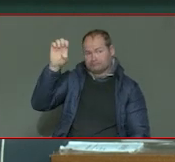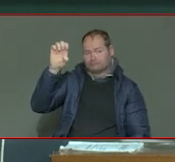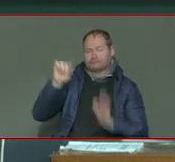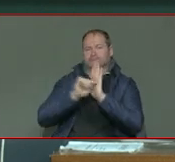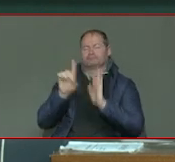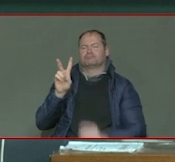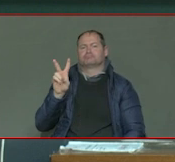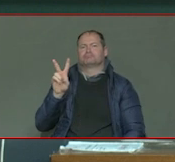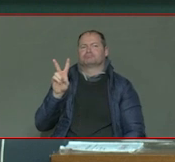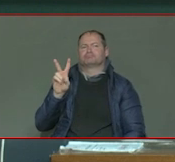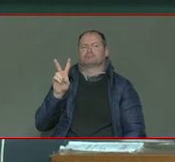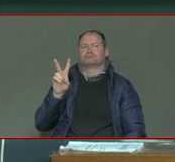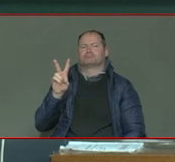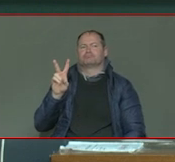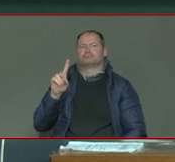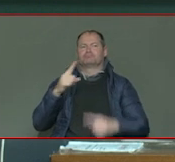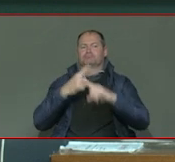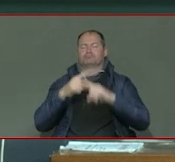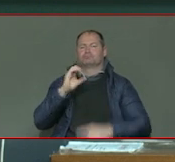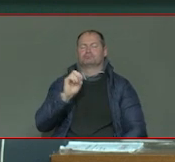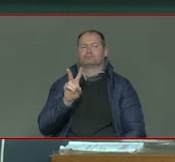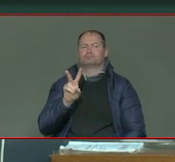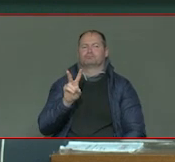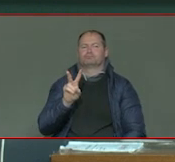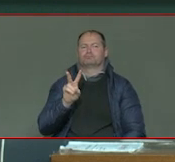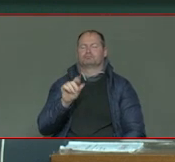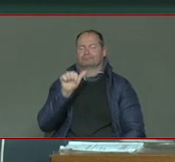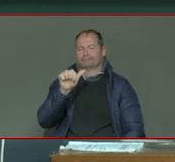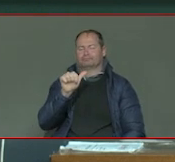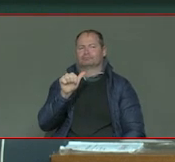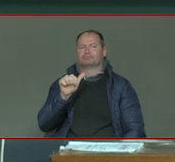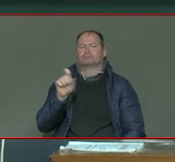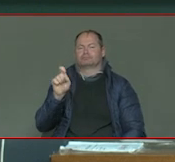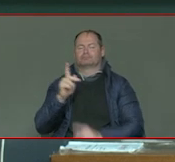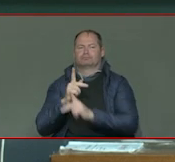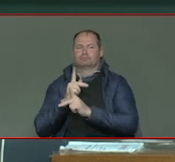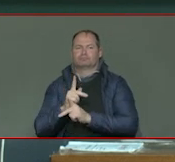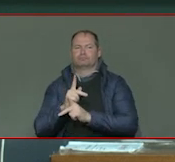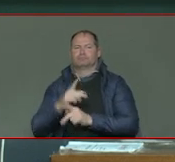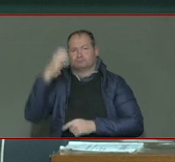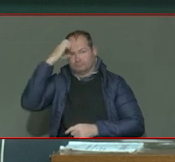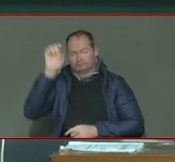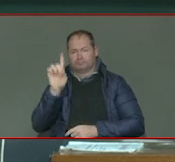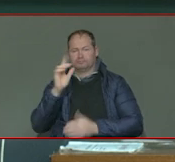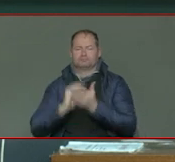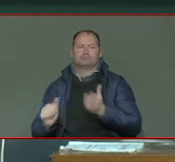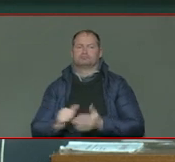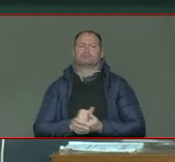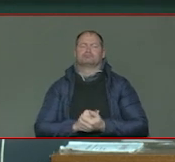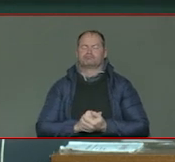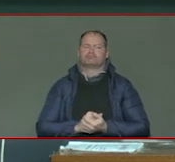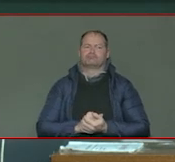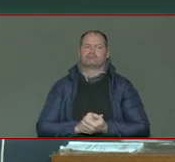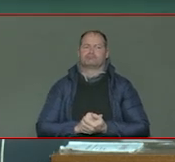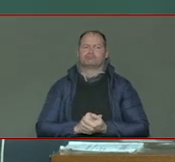2, times the coefficient, negative 3 is 6. Keep x, subtract 1 from the exponent. Are you happy with that? Right.